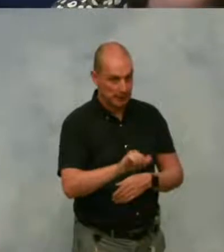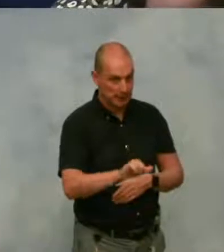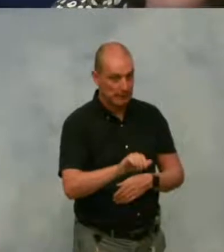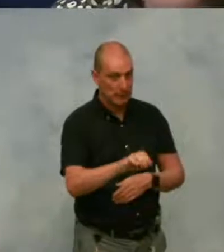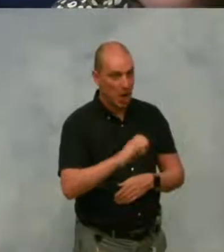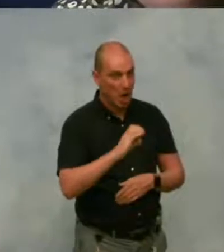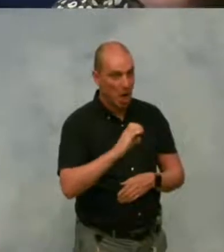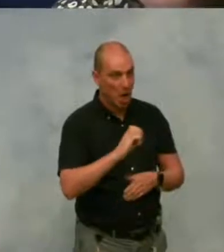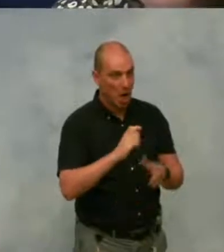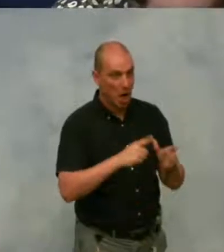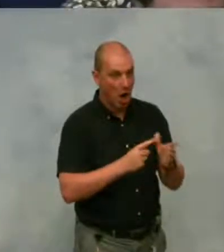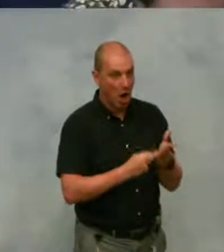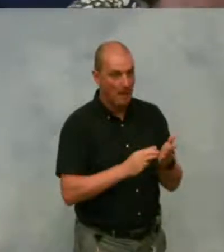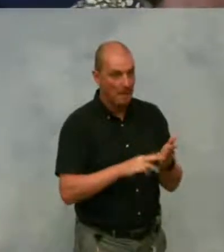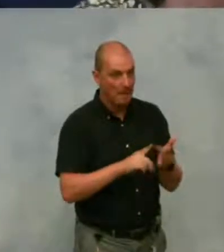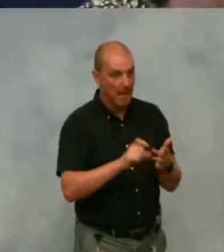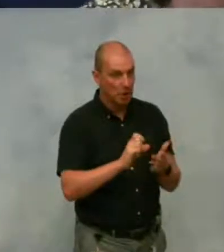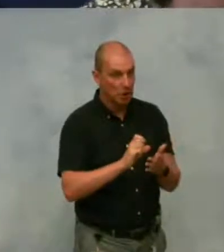Carmichael?